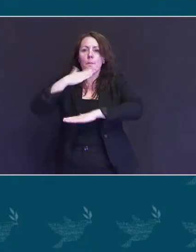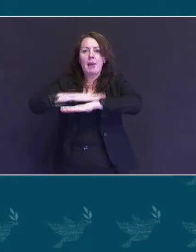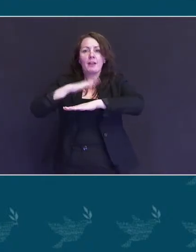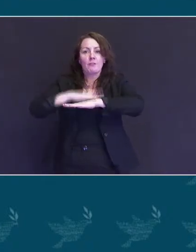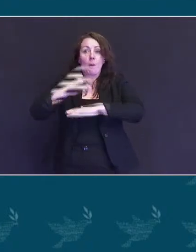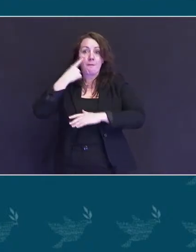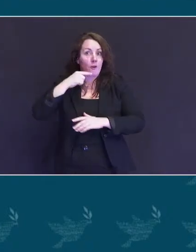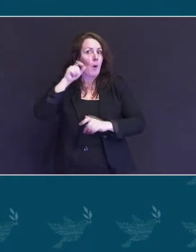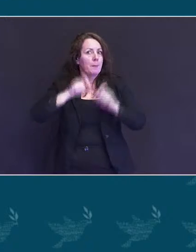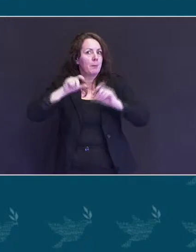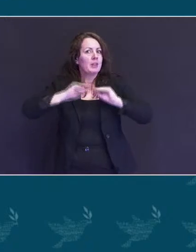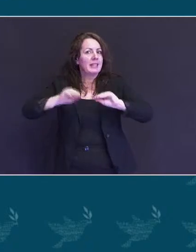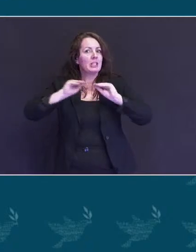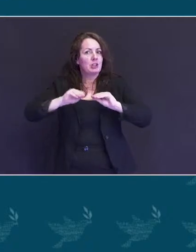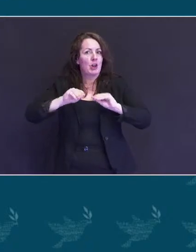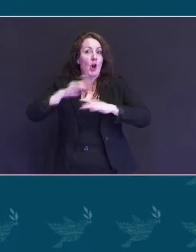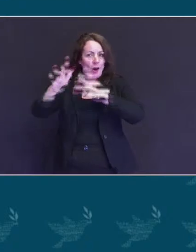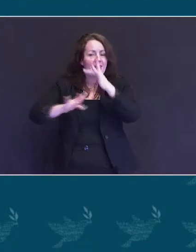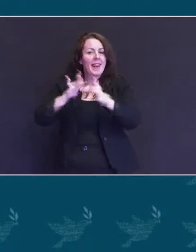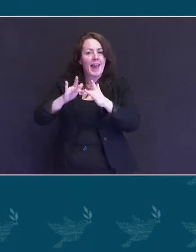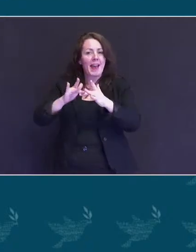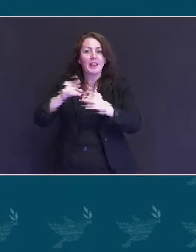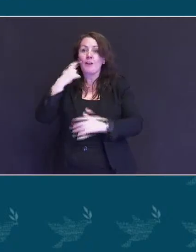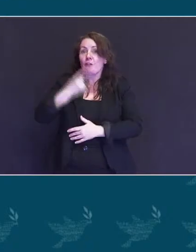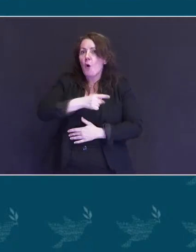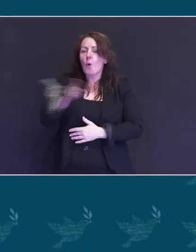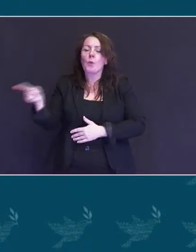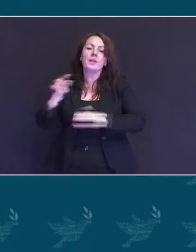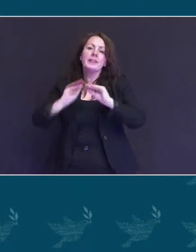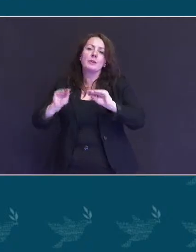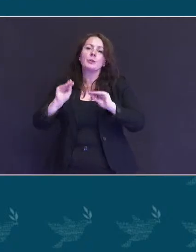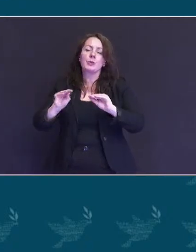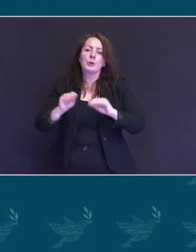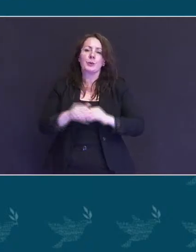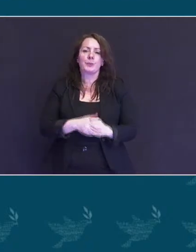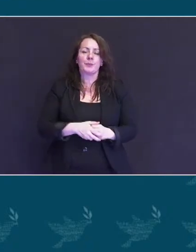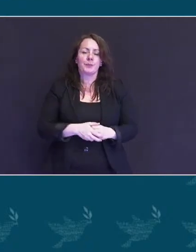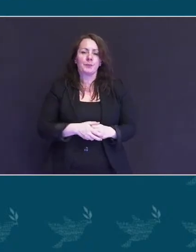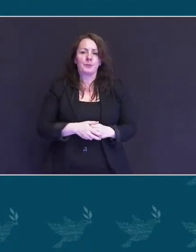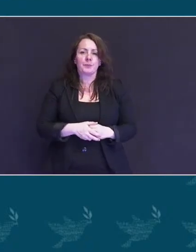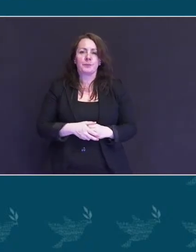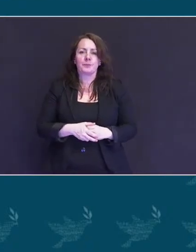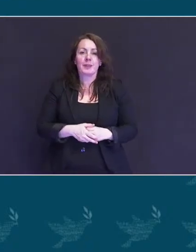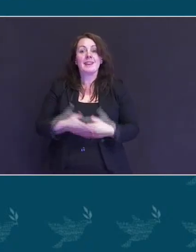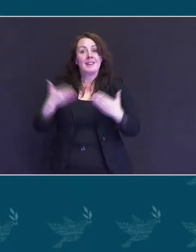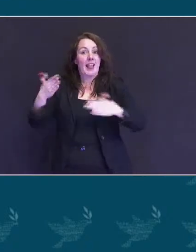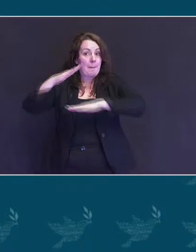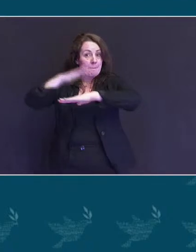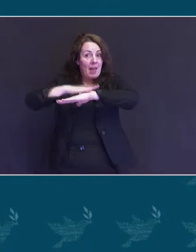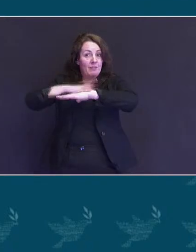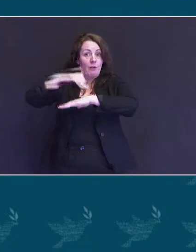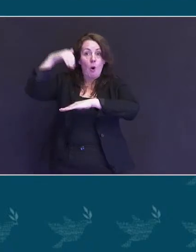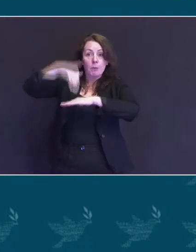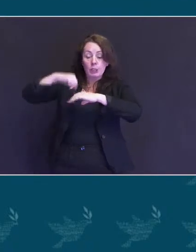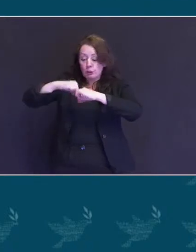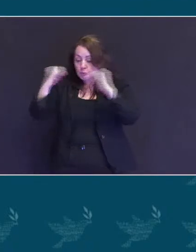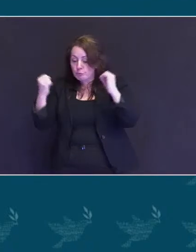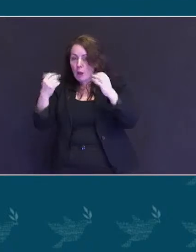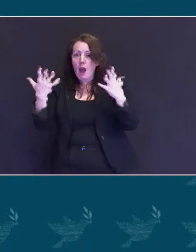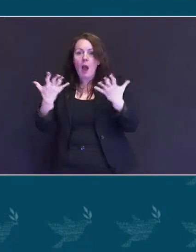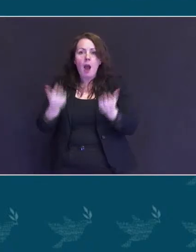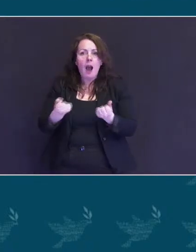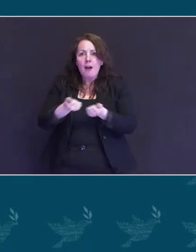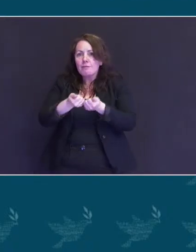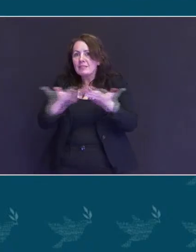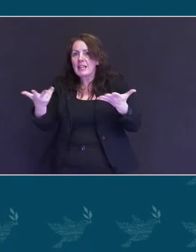teachers, and we are going to make sure that the resources that are developed can then be accessed by the teachers through